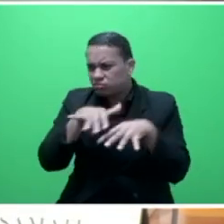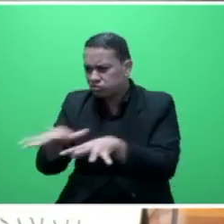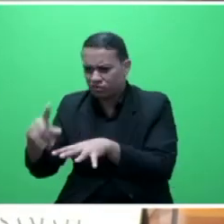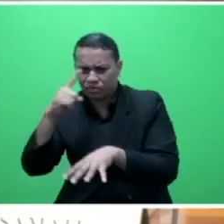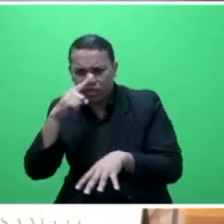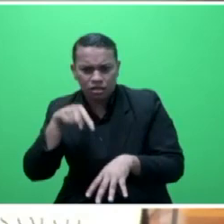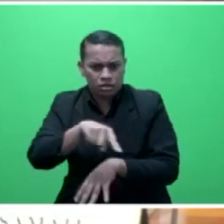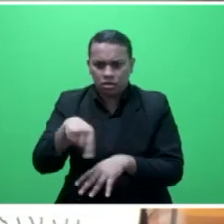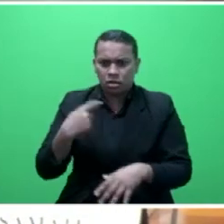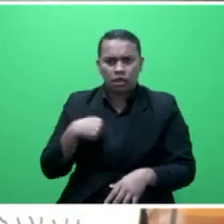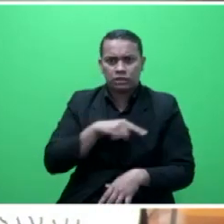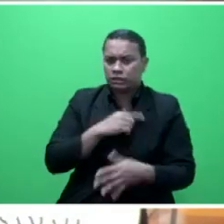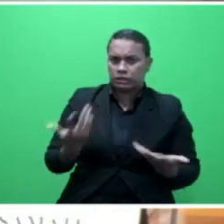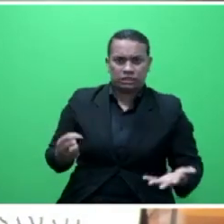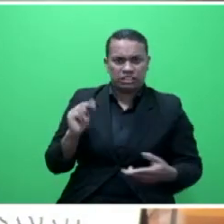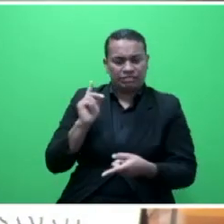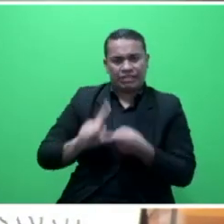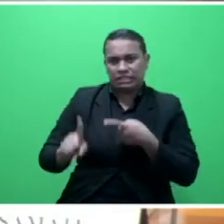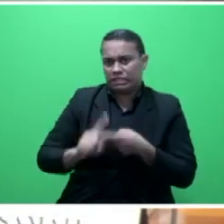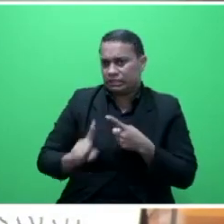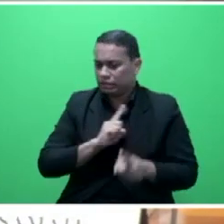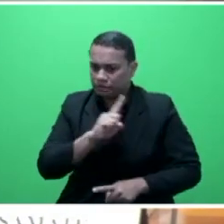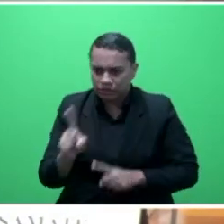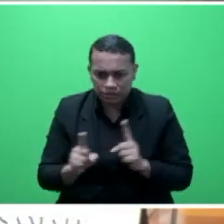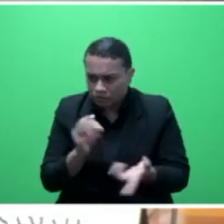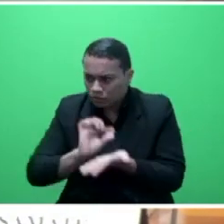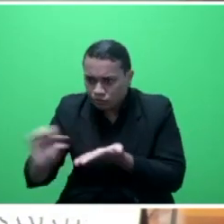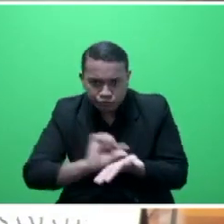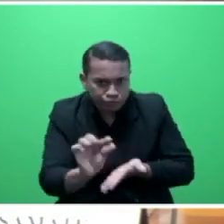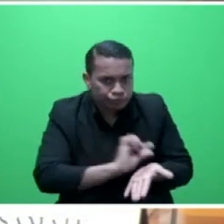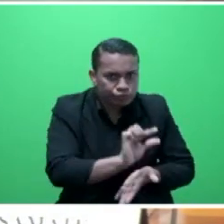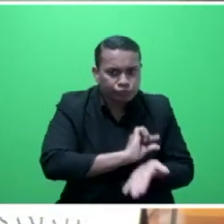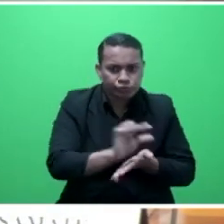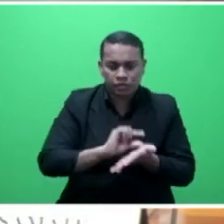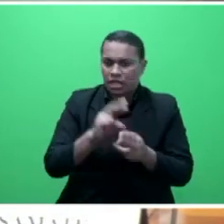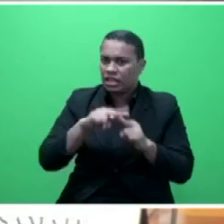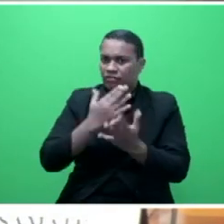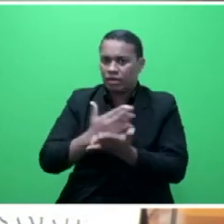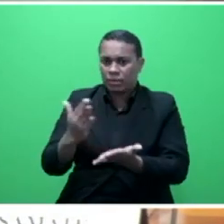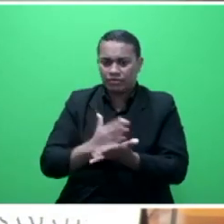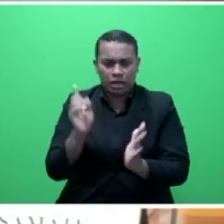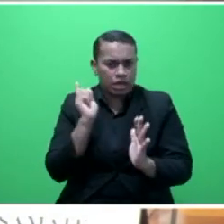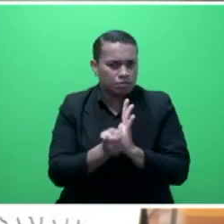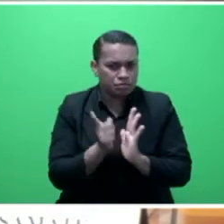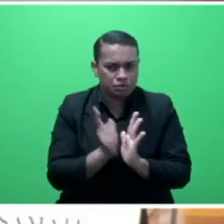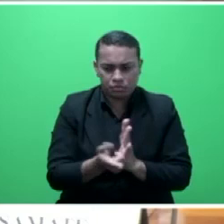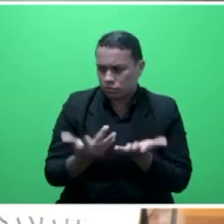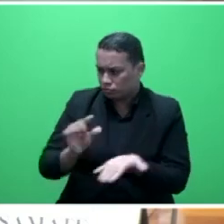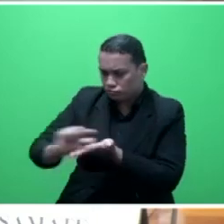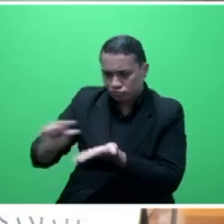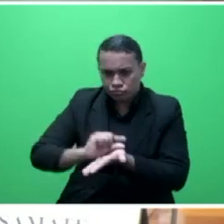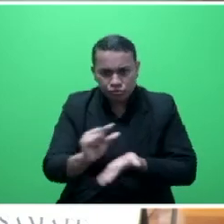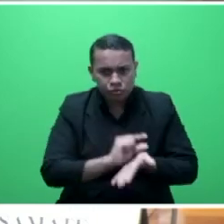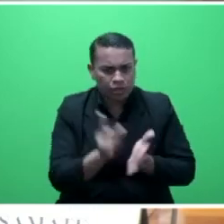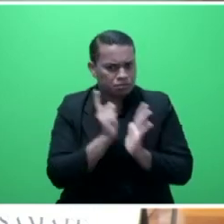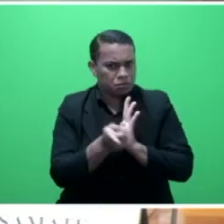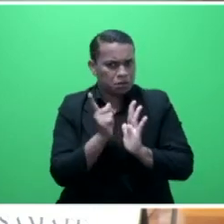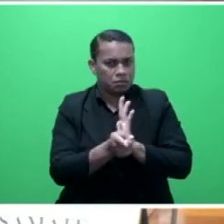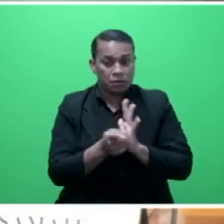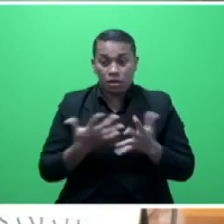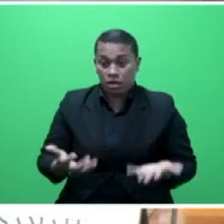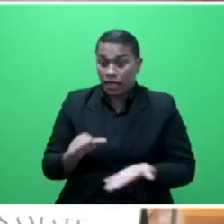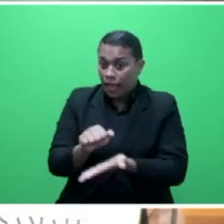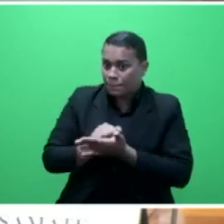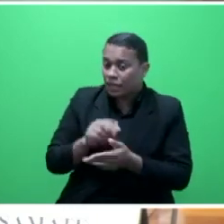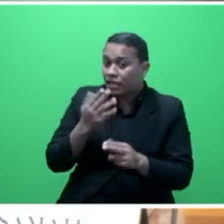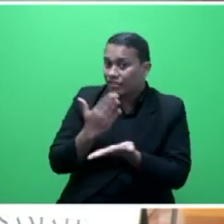nationwide distribution network at their disposal. The FNPF is exactly that. Keeping FNPF as a distributor of choice,